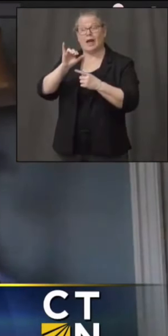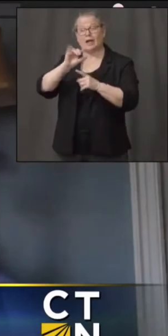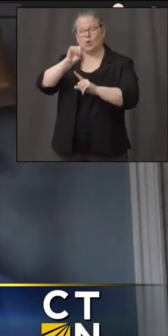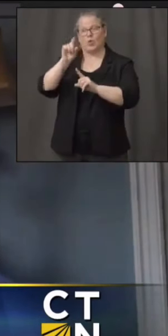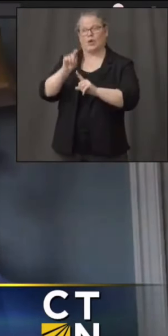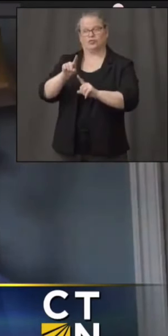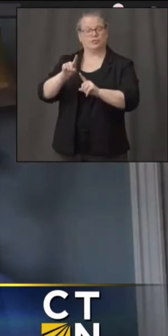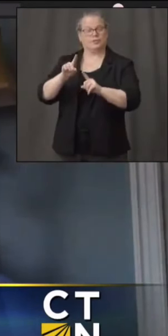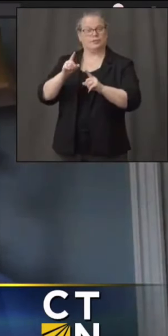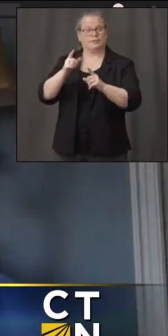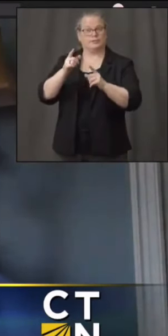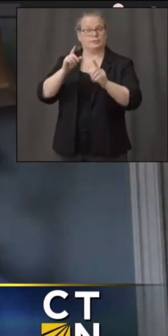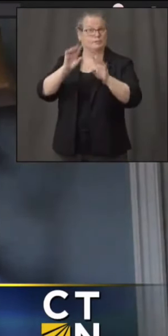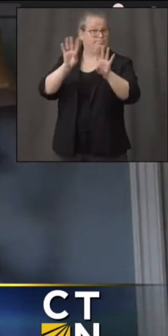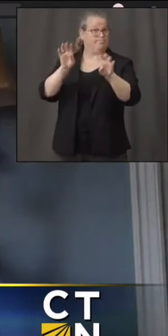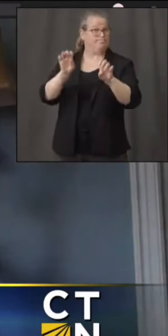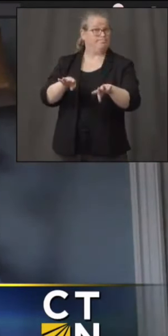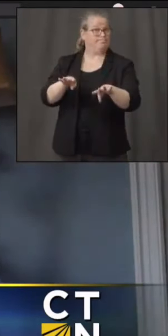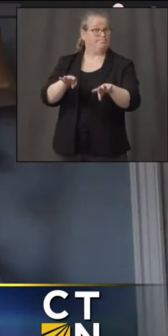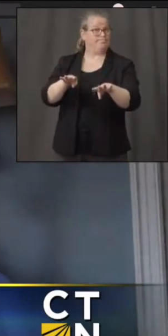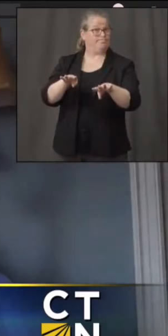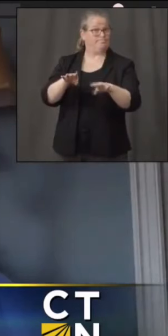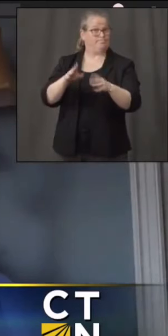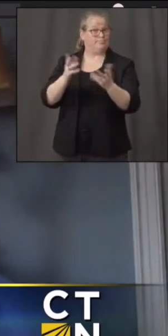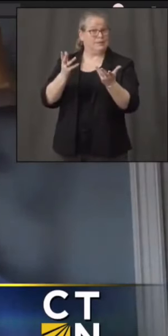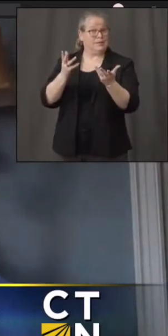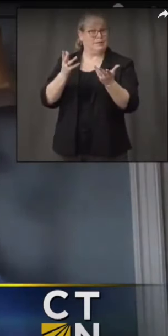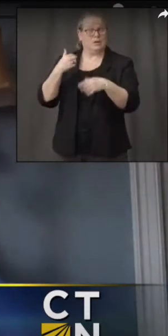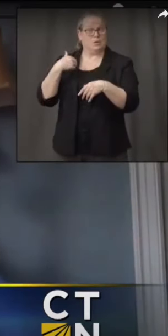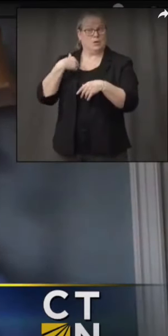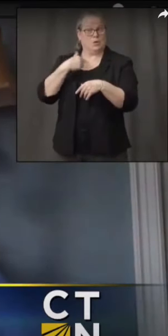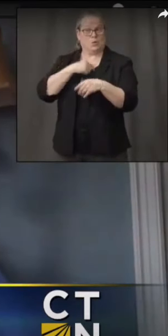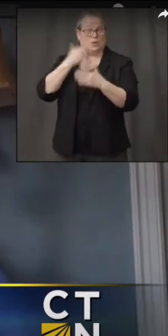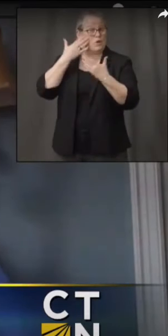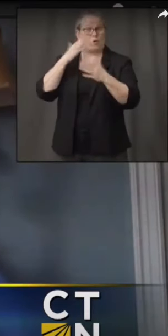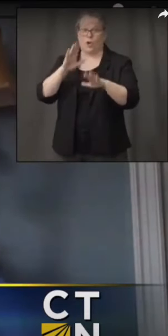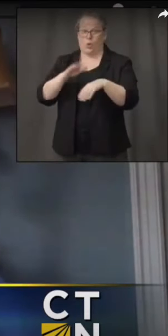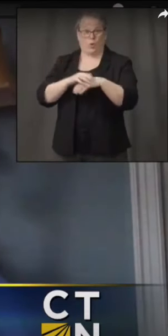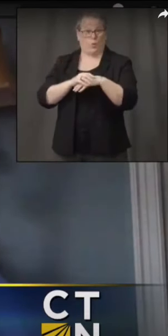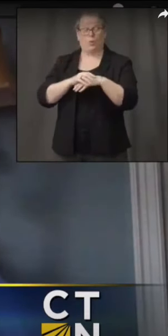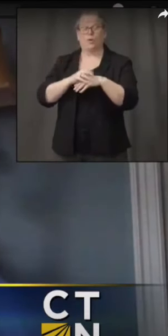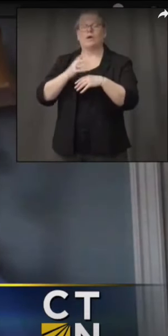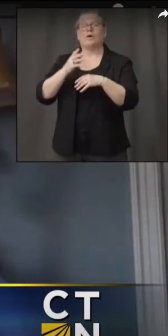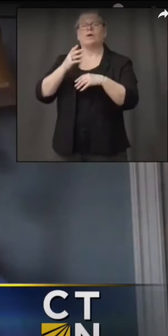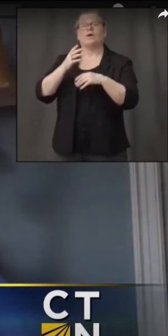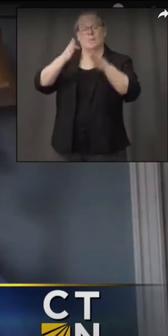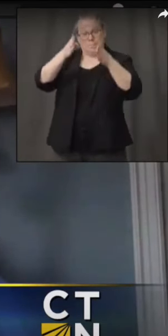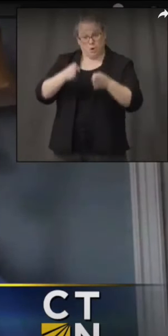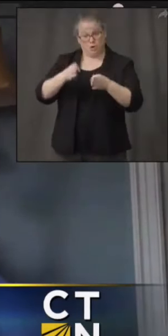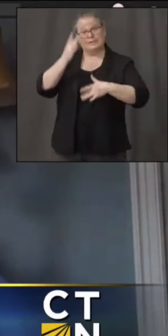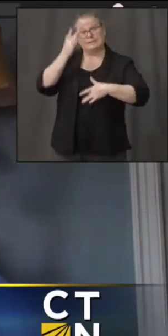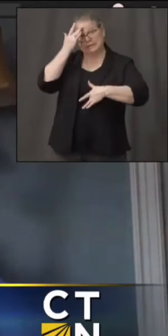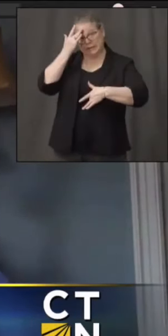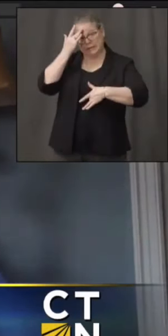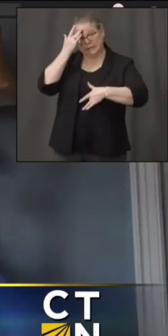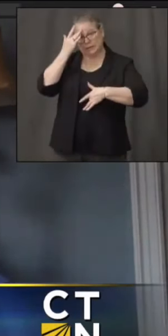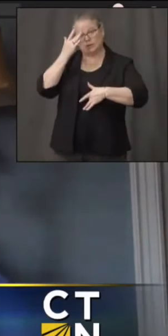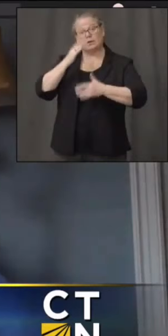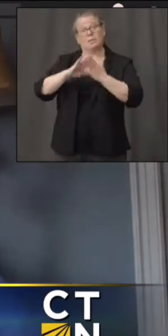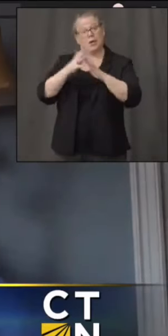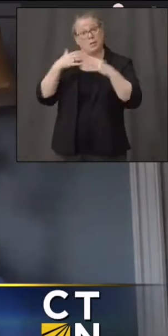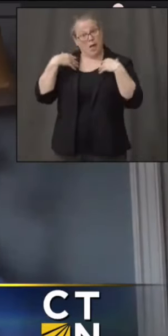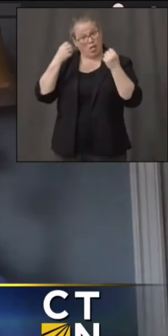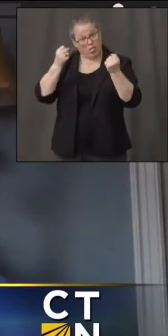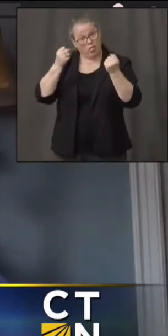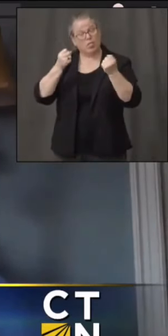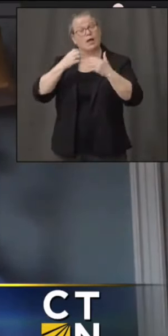don't know is whether or not immunity will be long-lasting. We know that many people who recover from